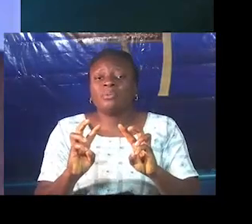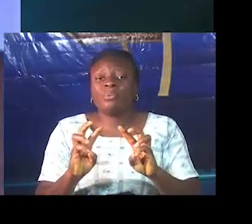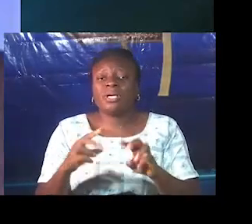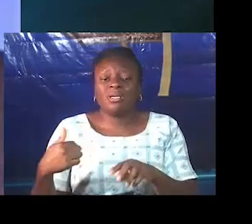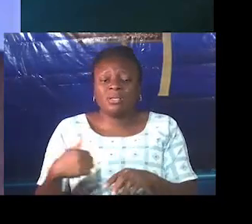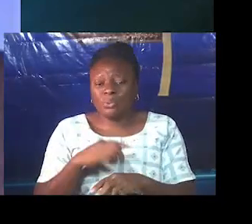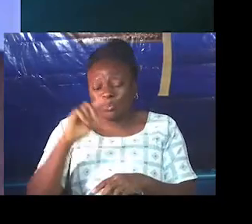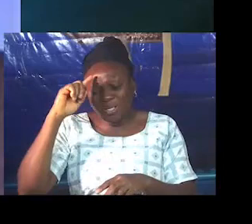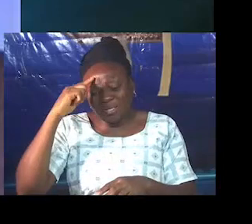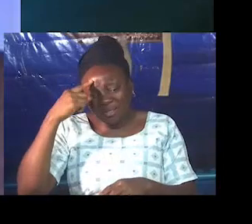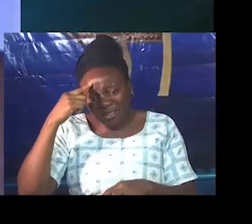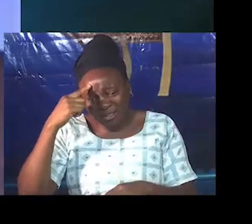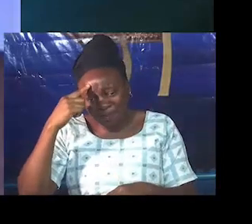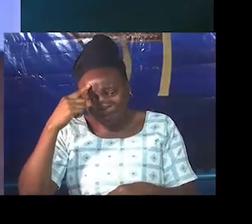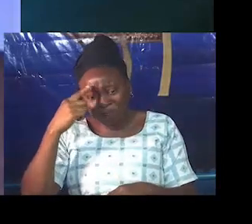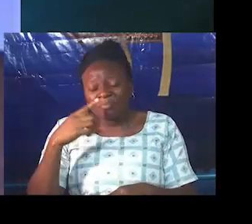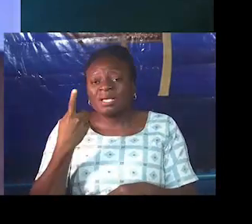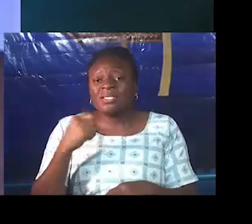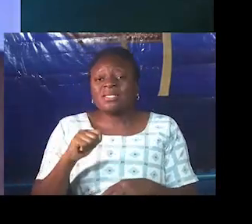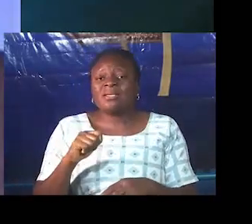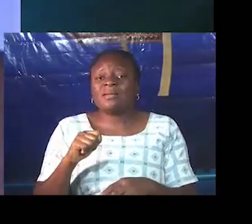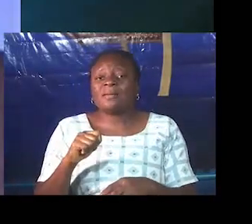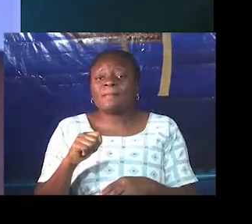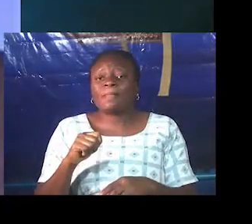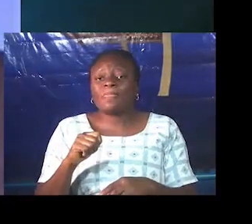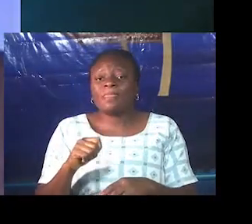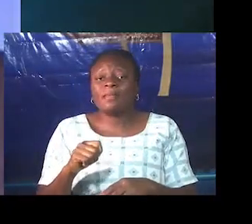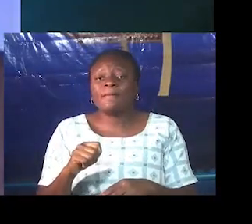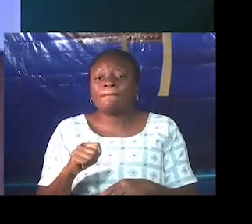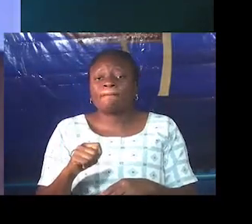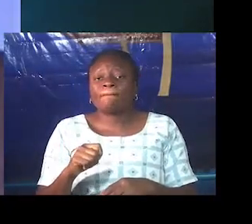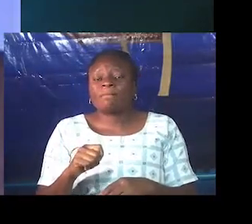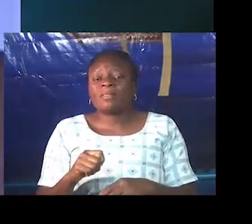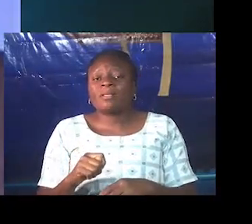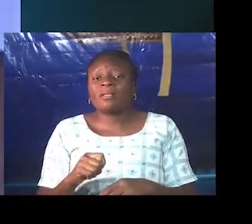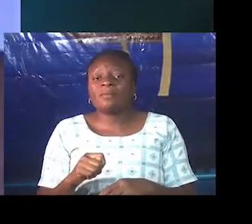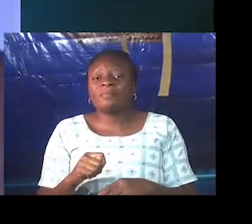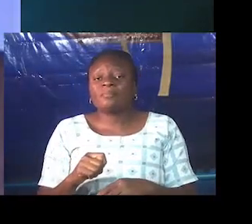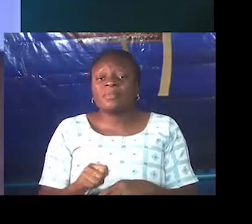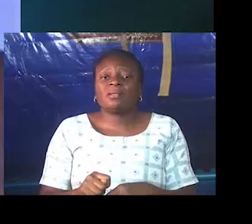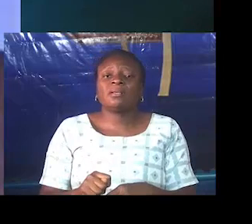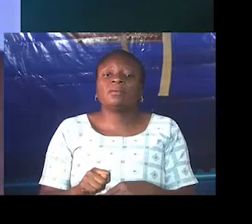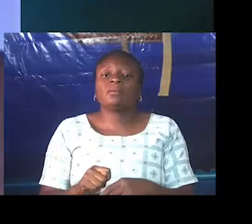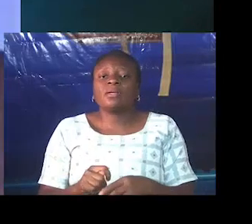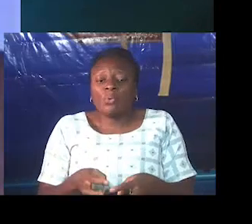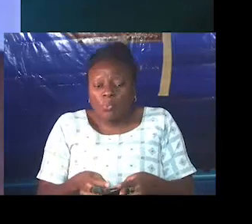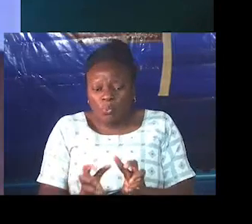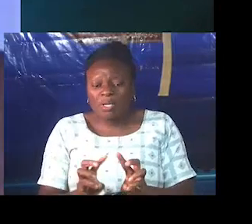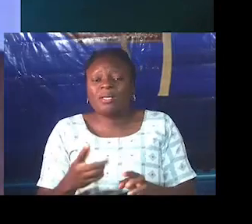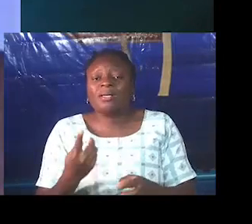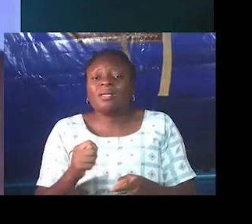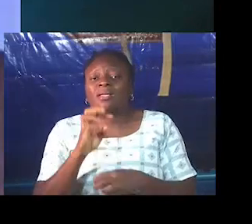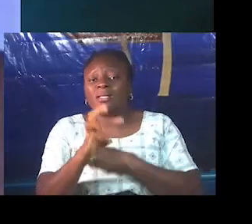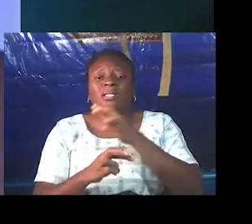some certain standards. You have been saying, my husband must be like this, he must be like this, my wife must not be too